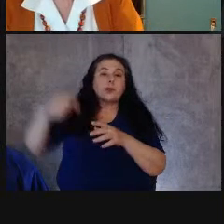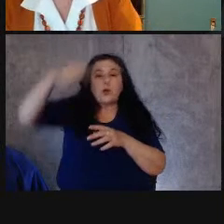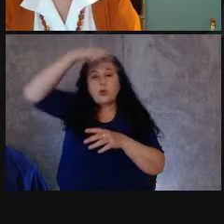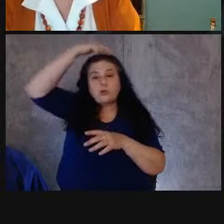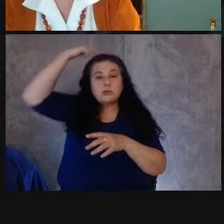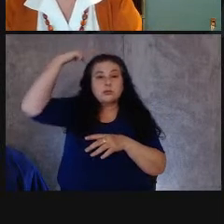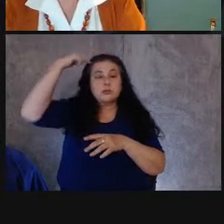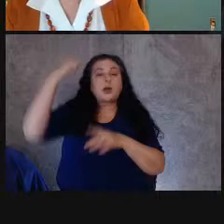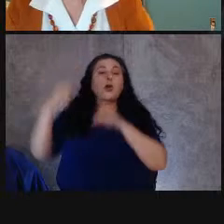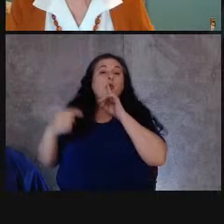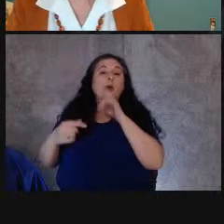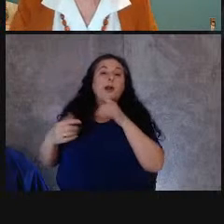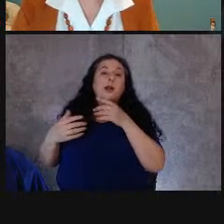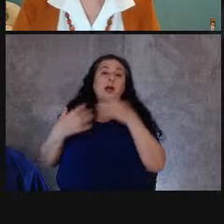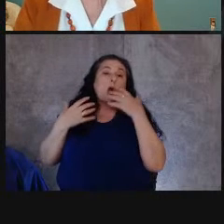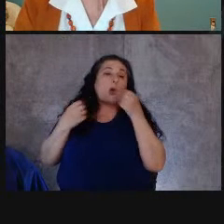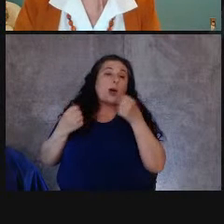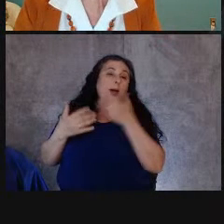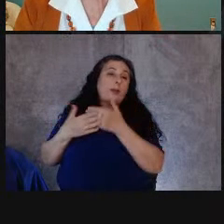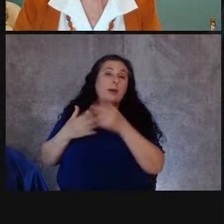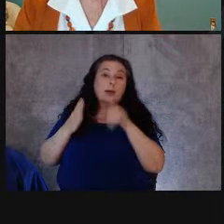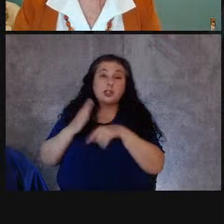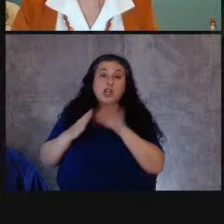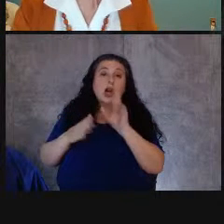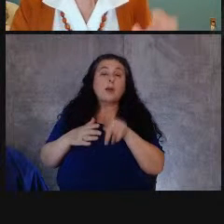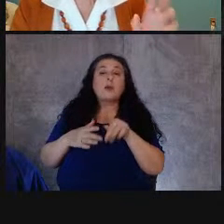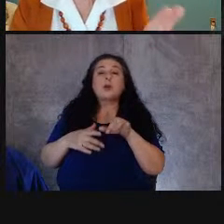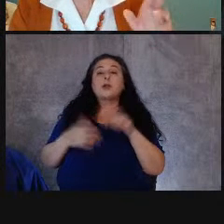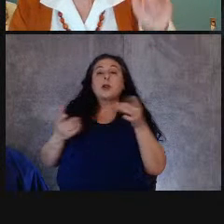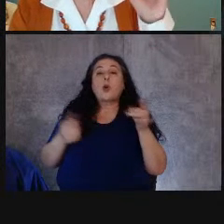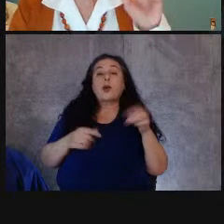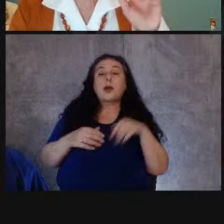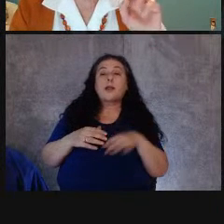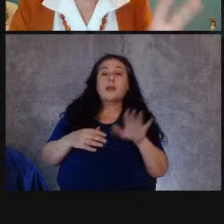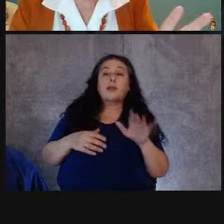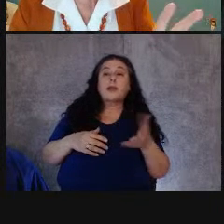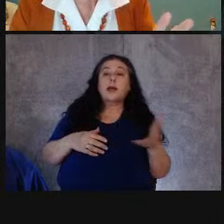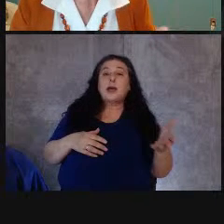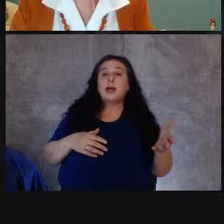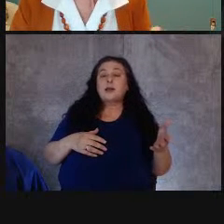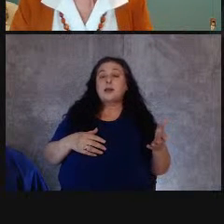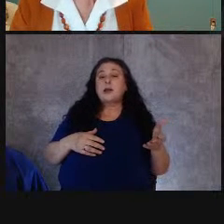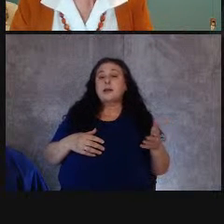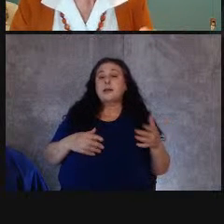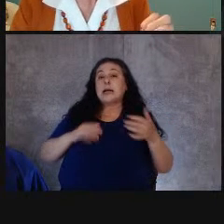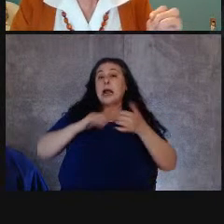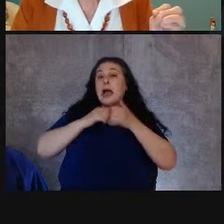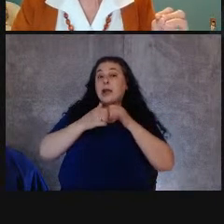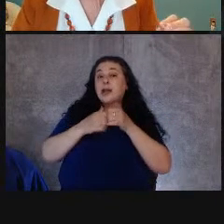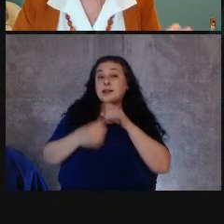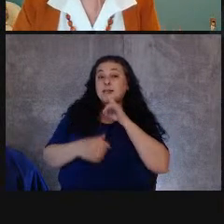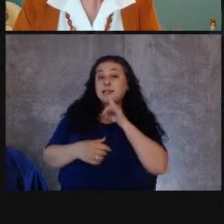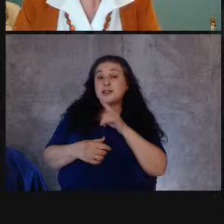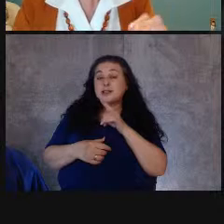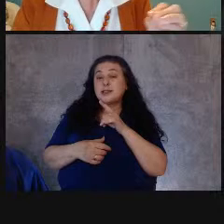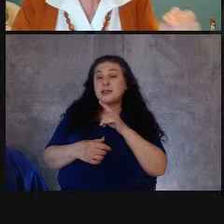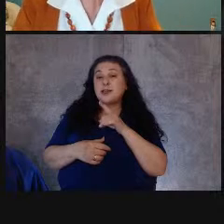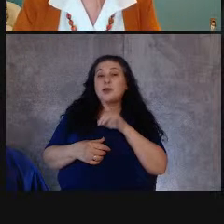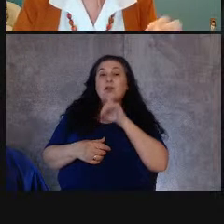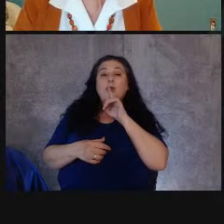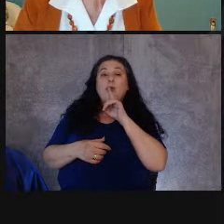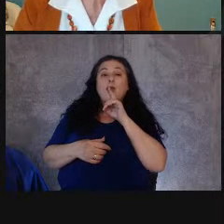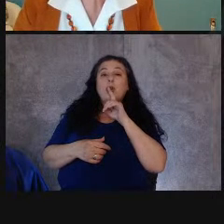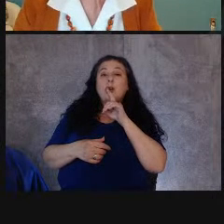just a well baby checkup. And what's going on in these contests is they're really